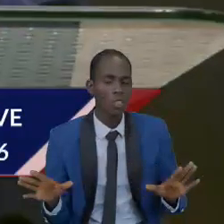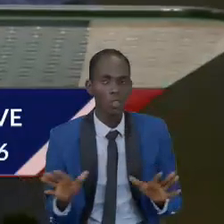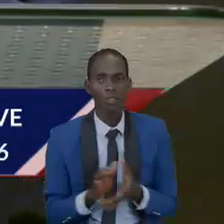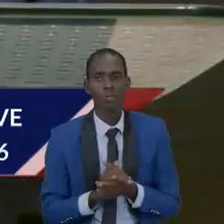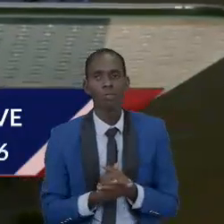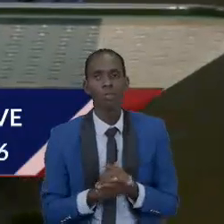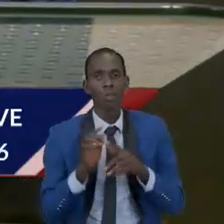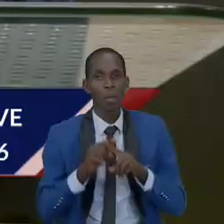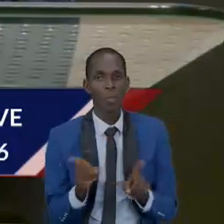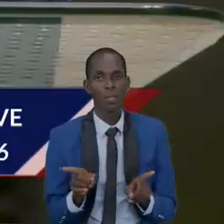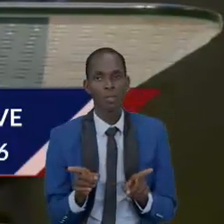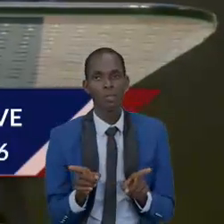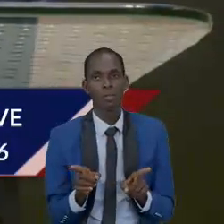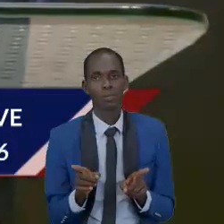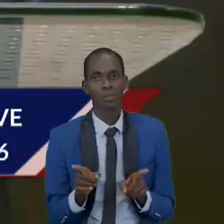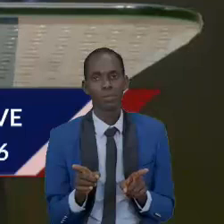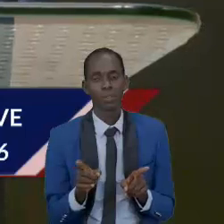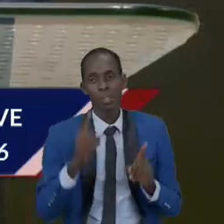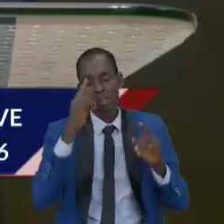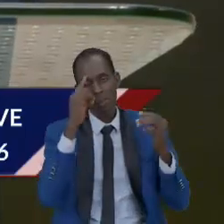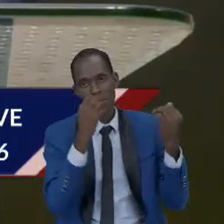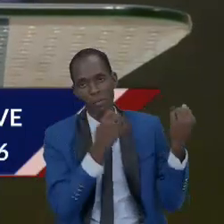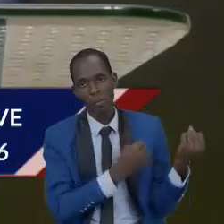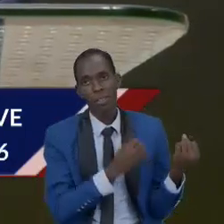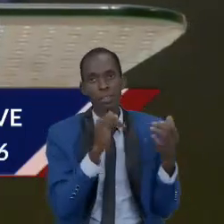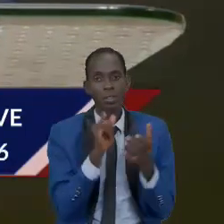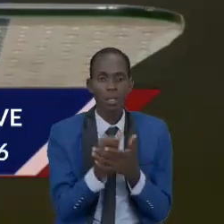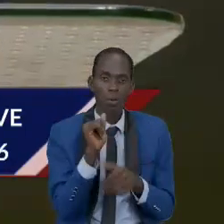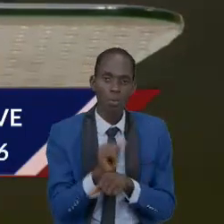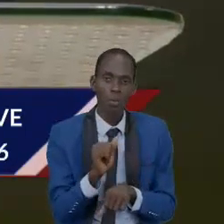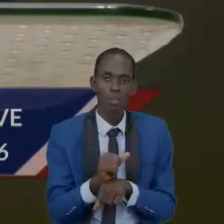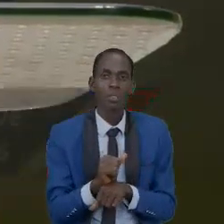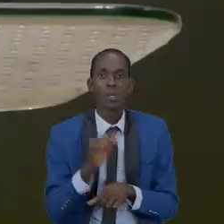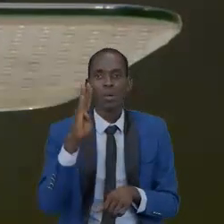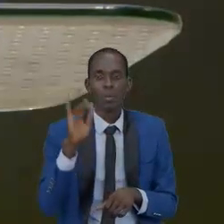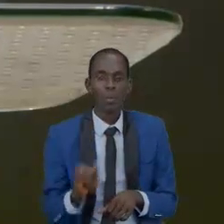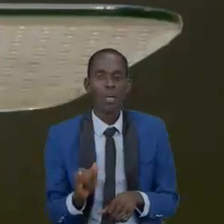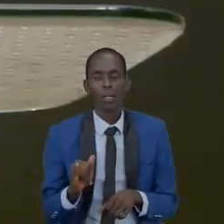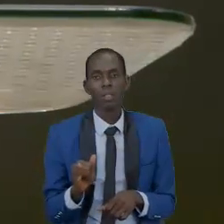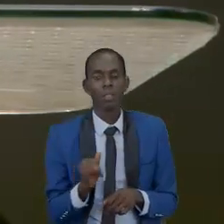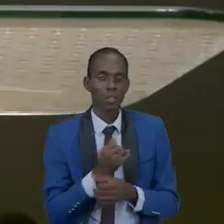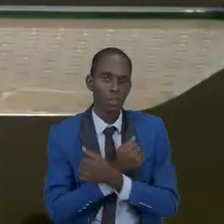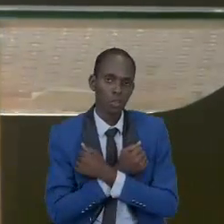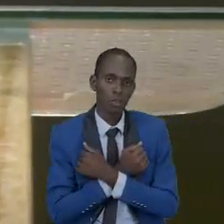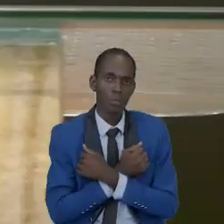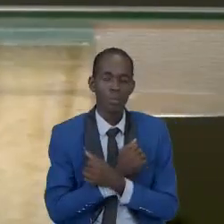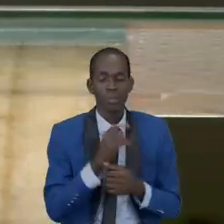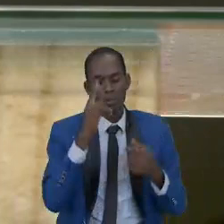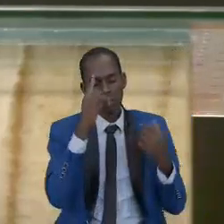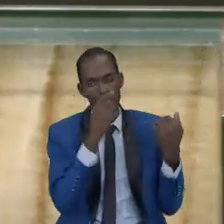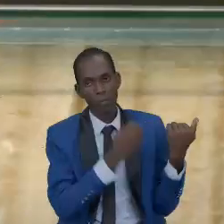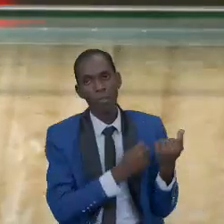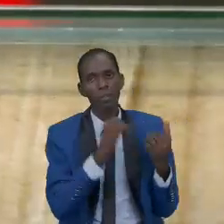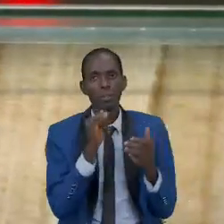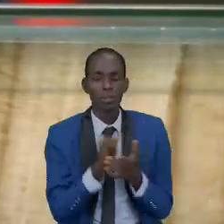nothing, but faith that worketh by love. Faith that